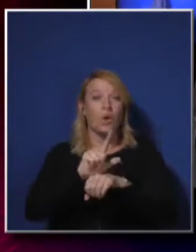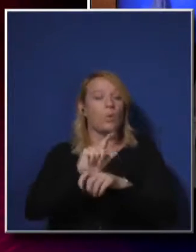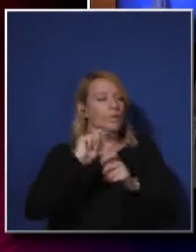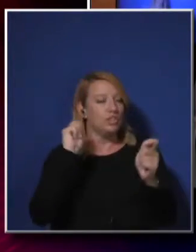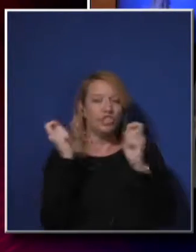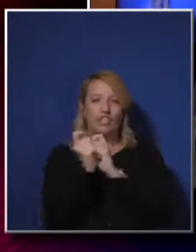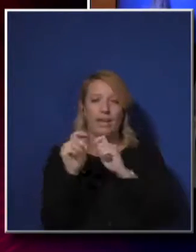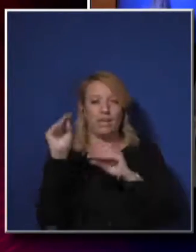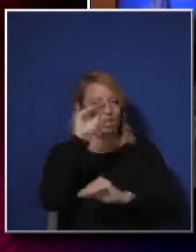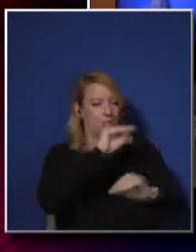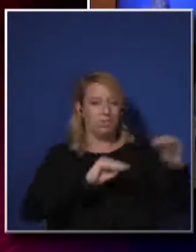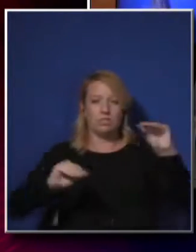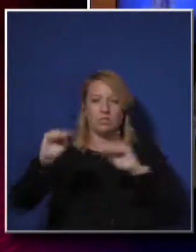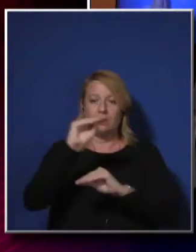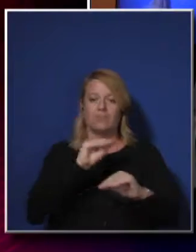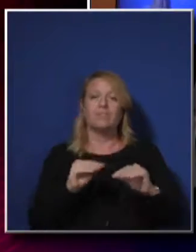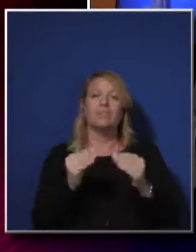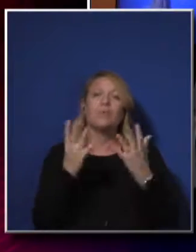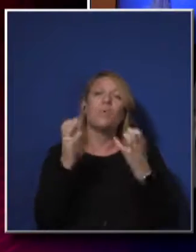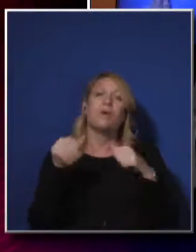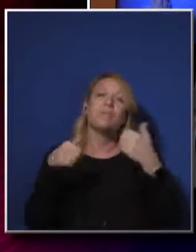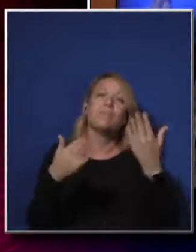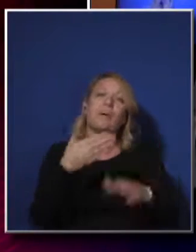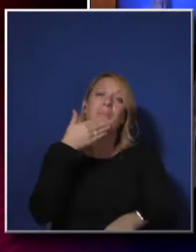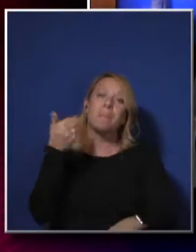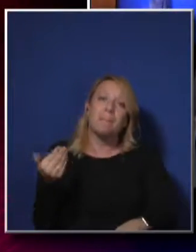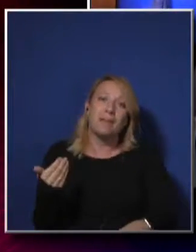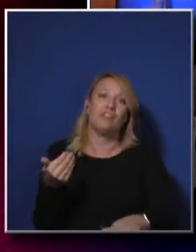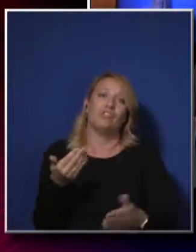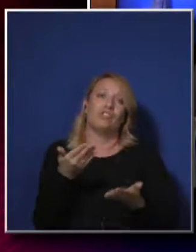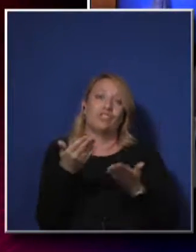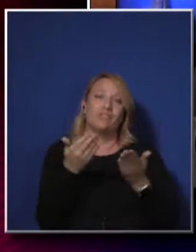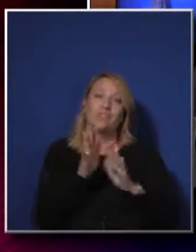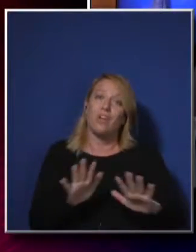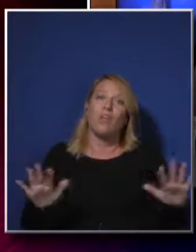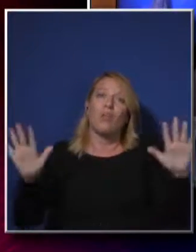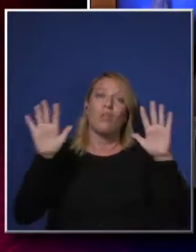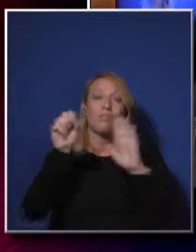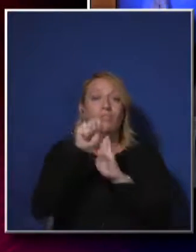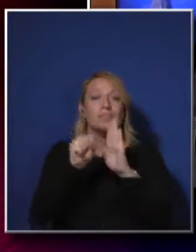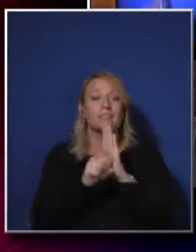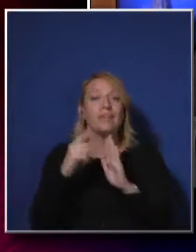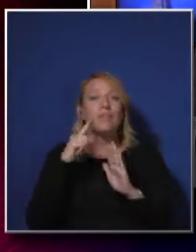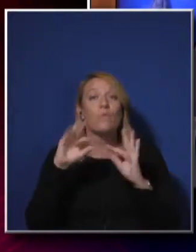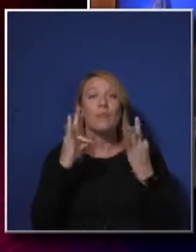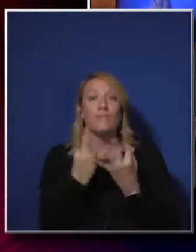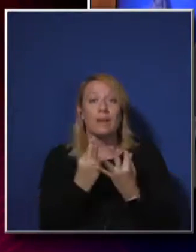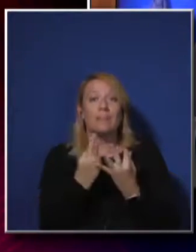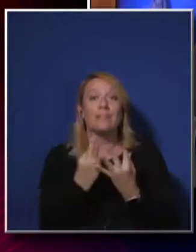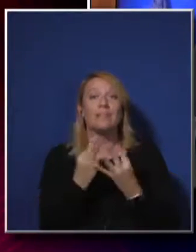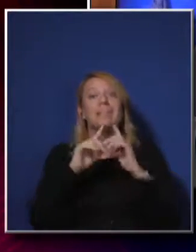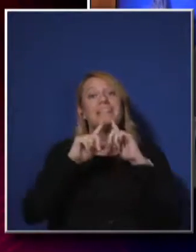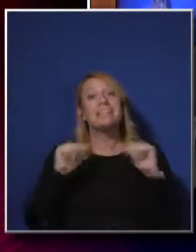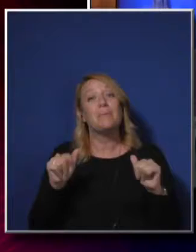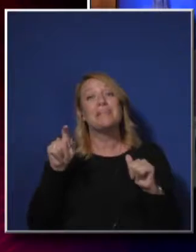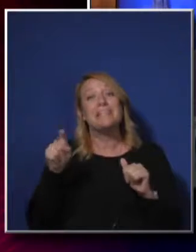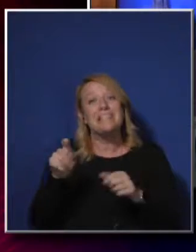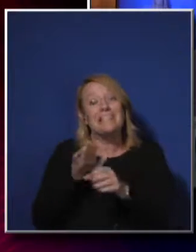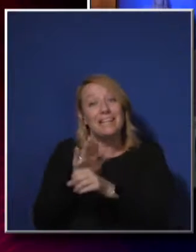services to all families in the state and at the same time have teachers for our